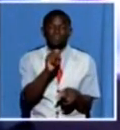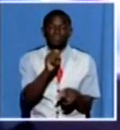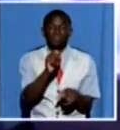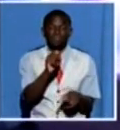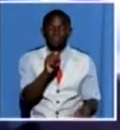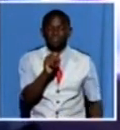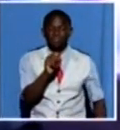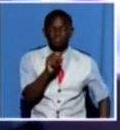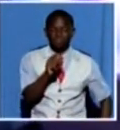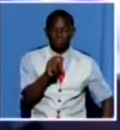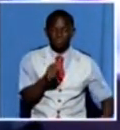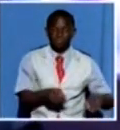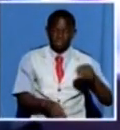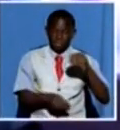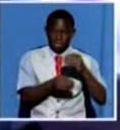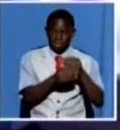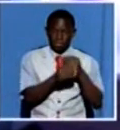It was about